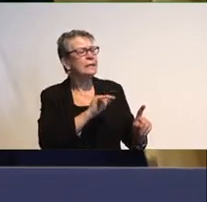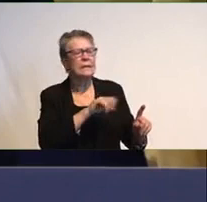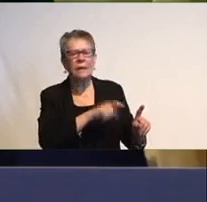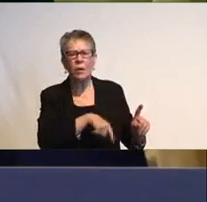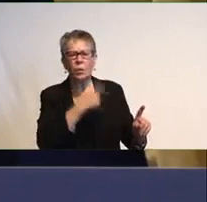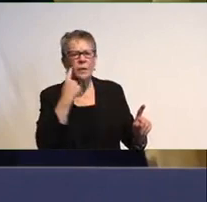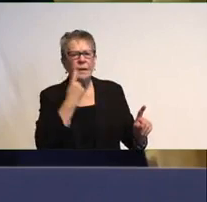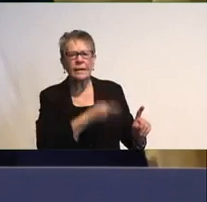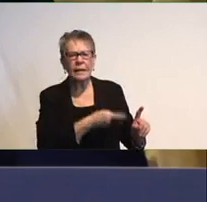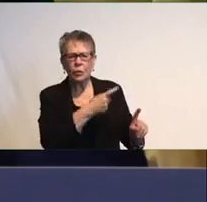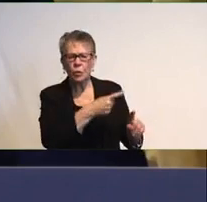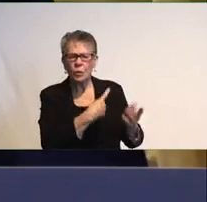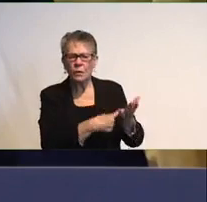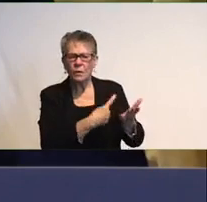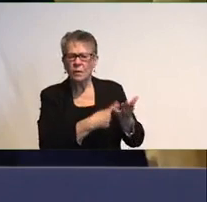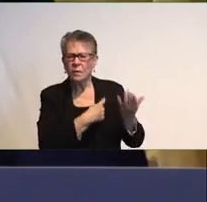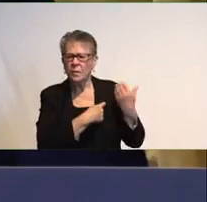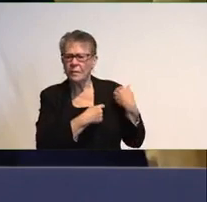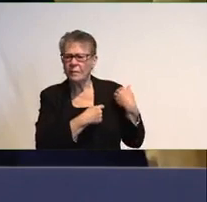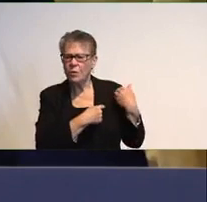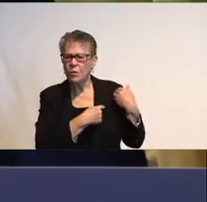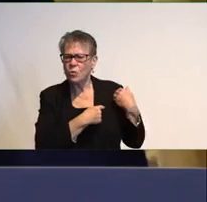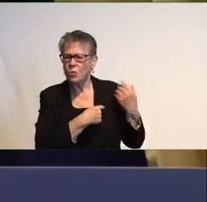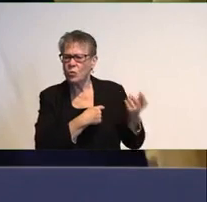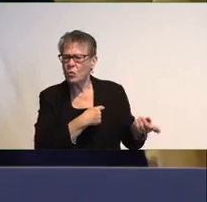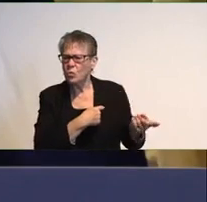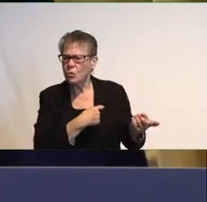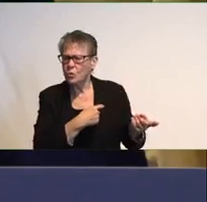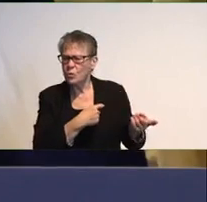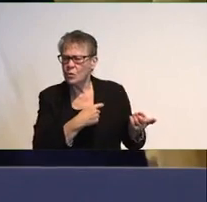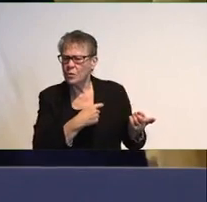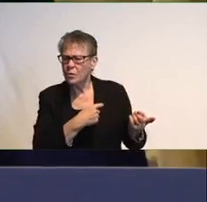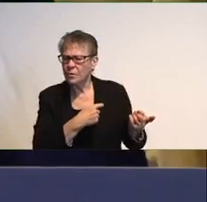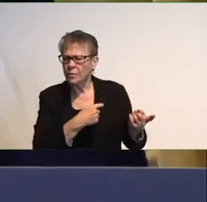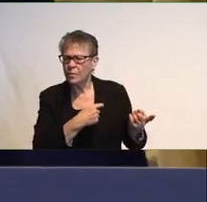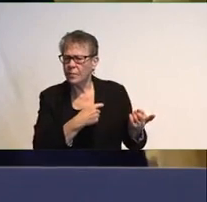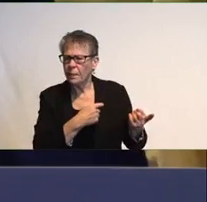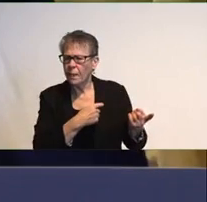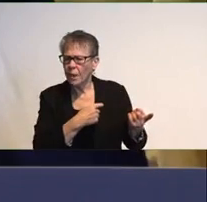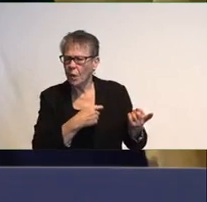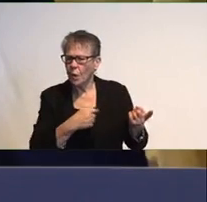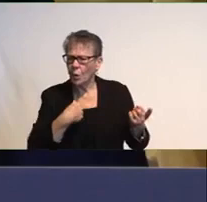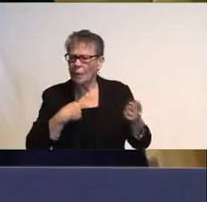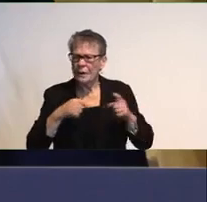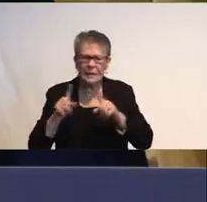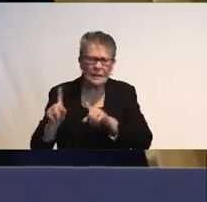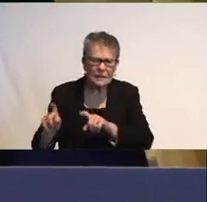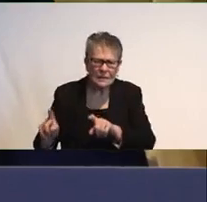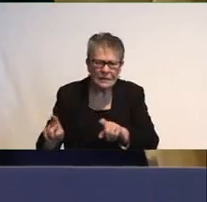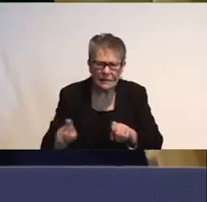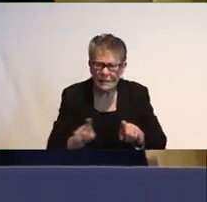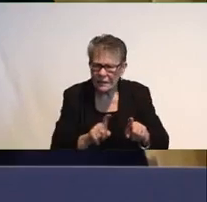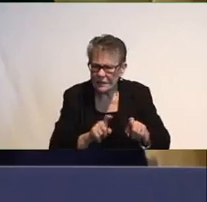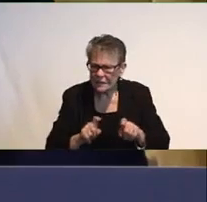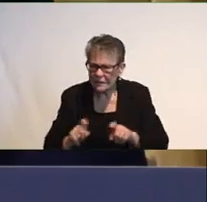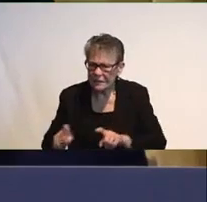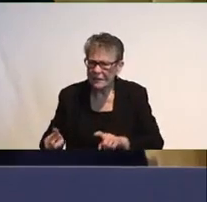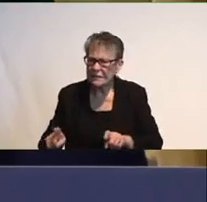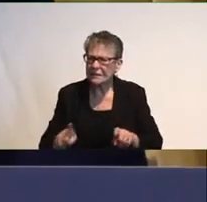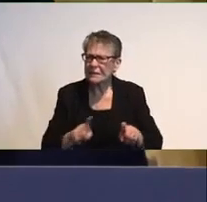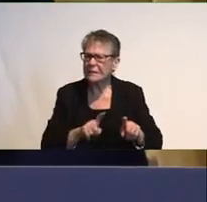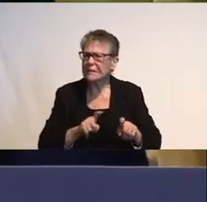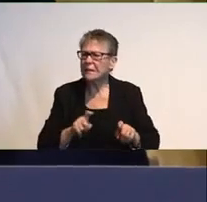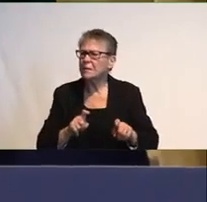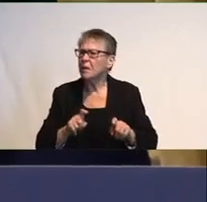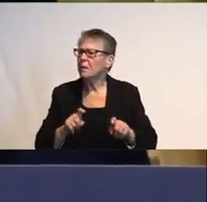first of all, my guess is whatever's being sequenced is lagging the reality, but I think you had some Hackensack data that was around 13%, is that